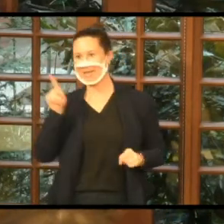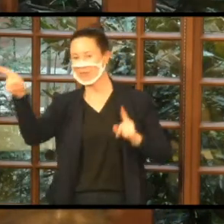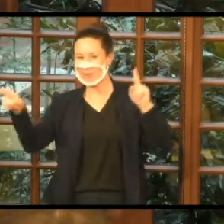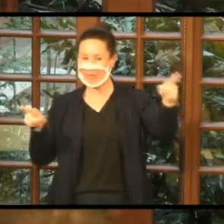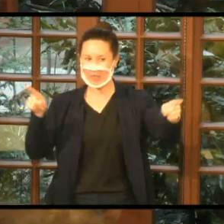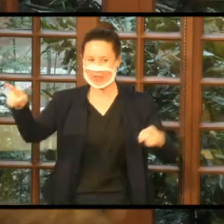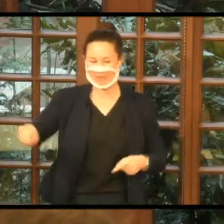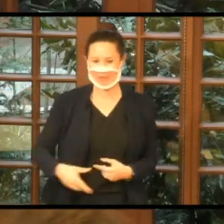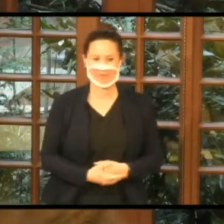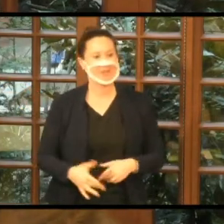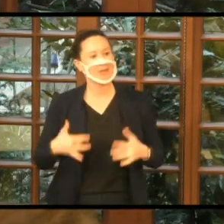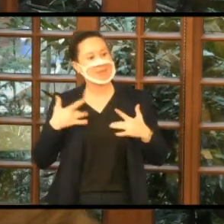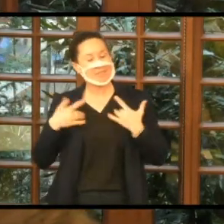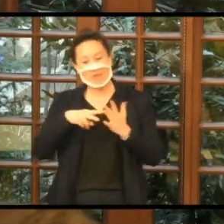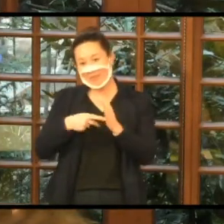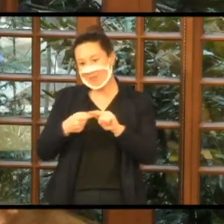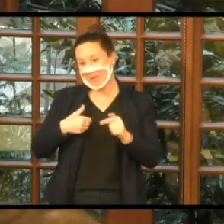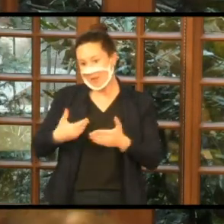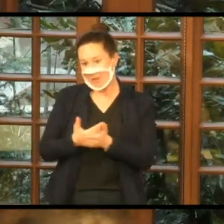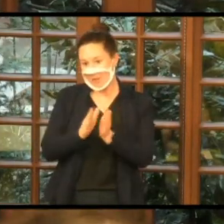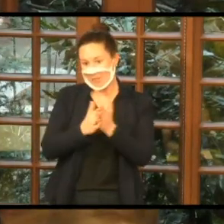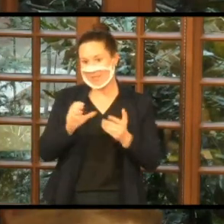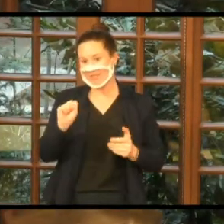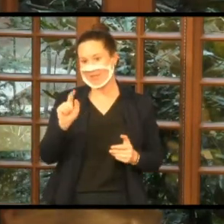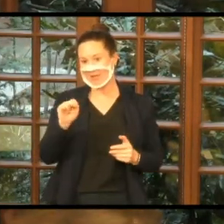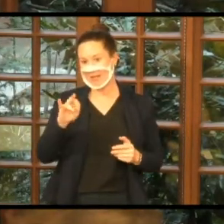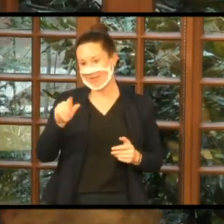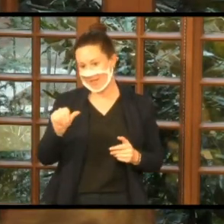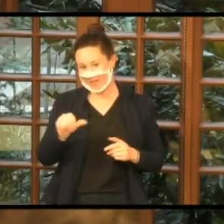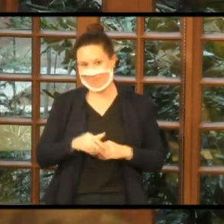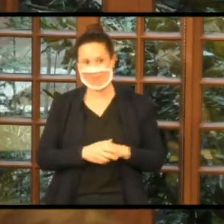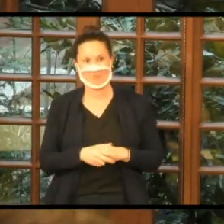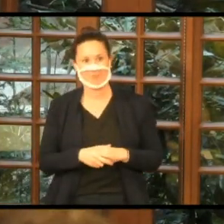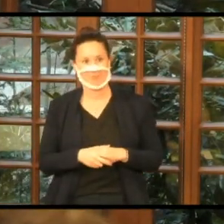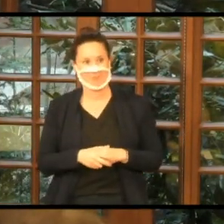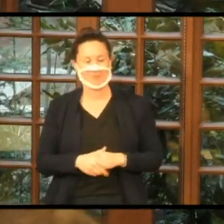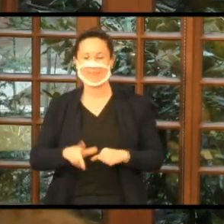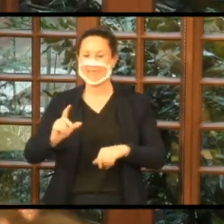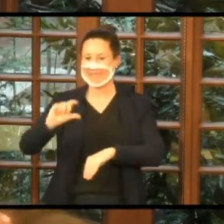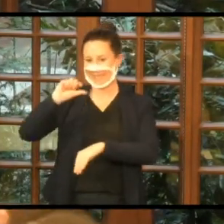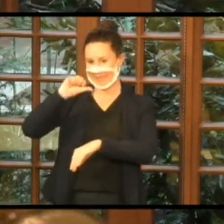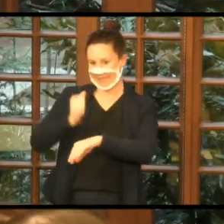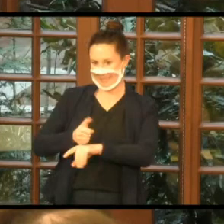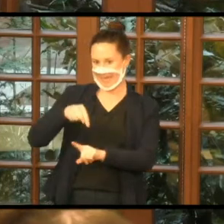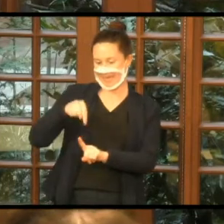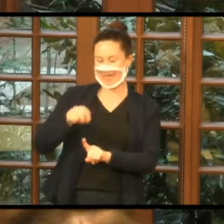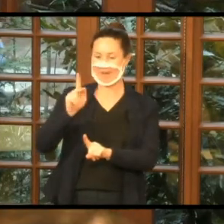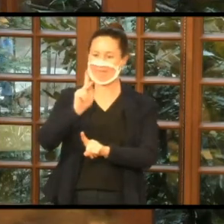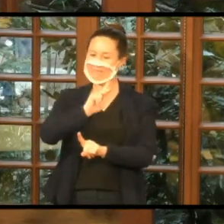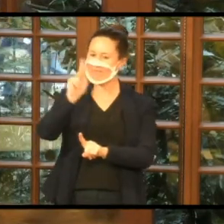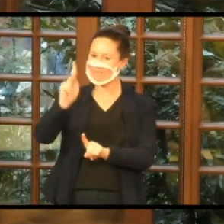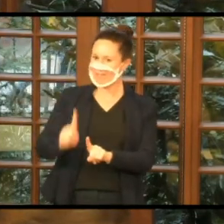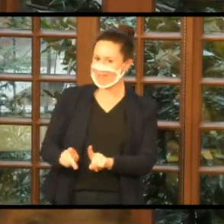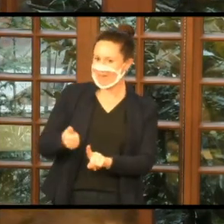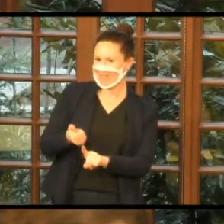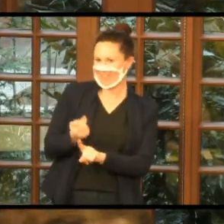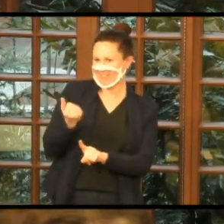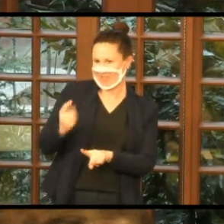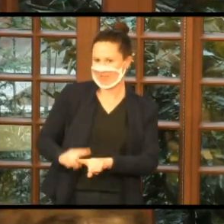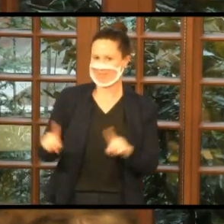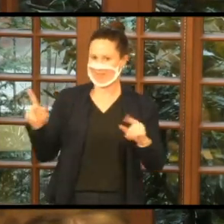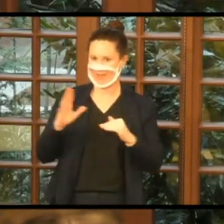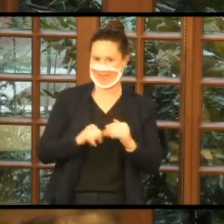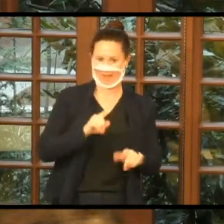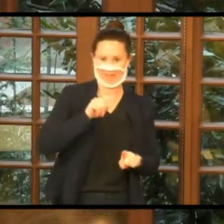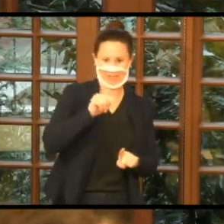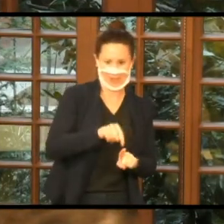I'm excited to read from the new book, Saturnalia. It's set in a Philadelphia that is a little different from this one.